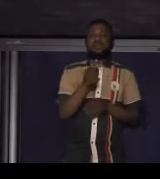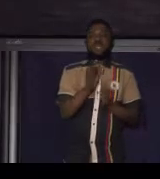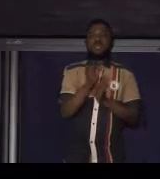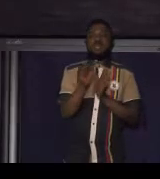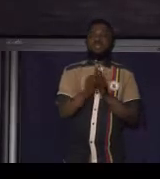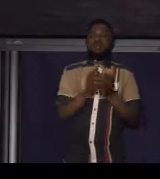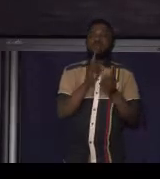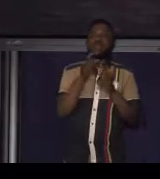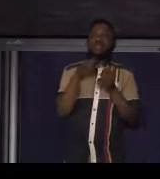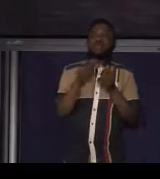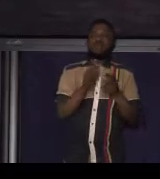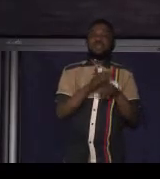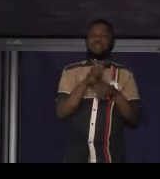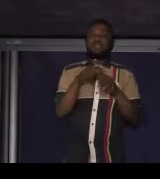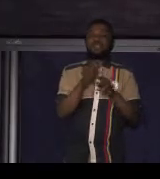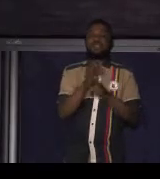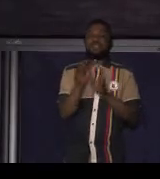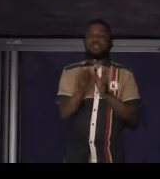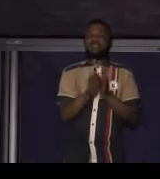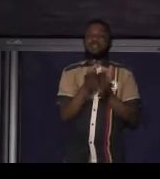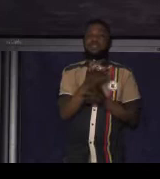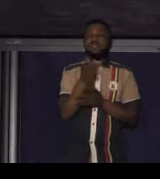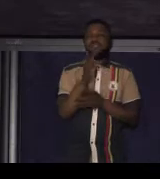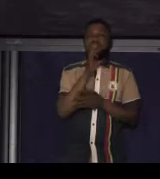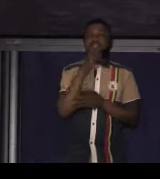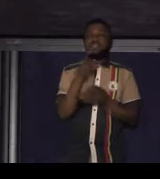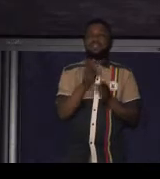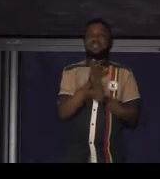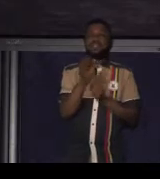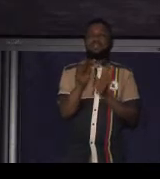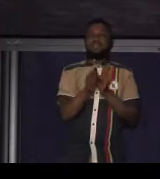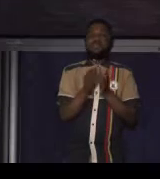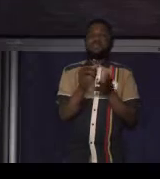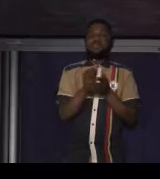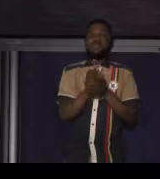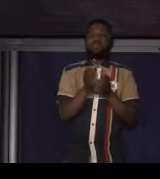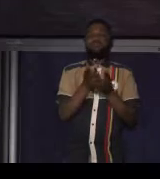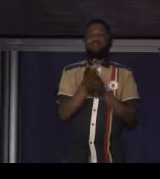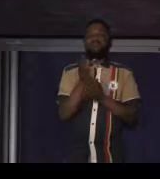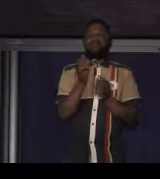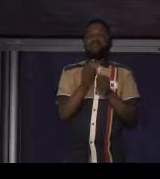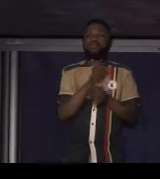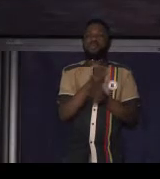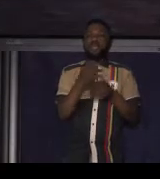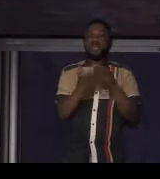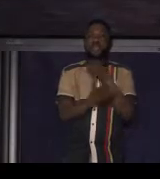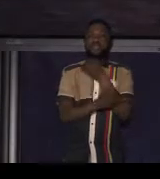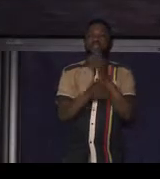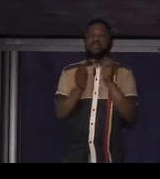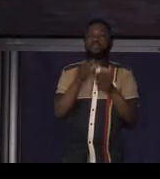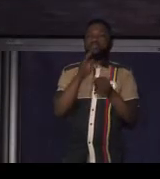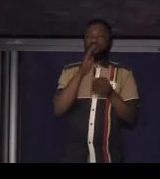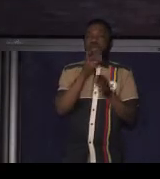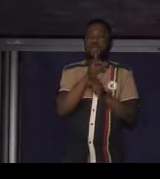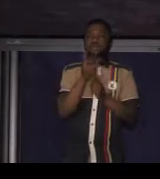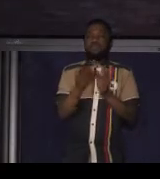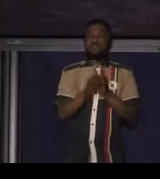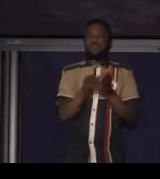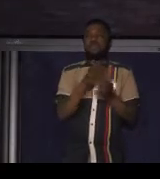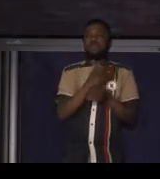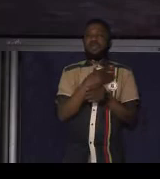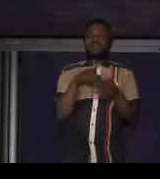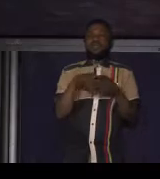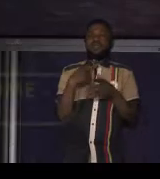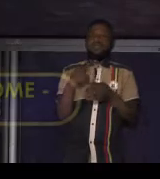other symbols. Talking about national symbols, these are the symbols that through which a country could be